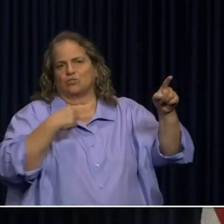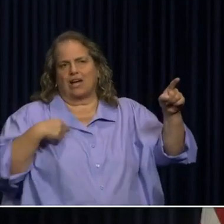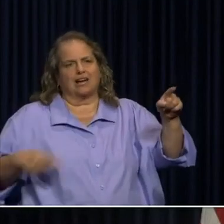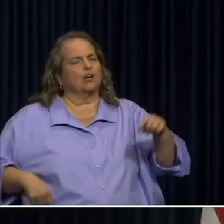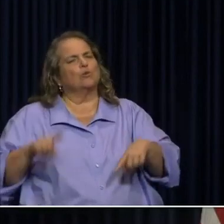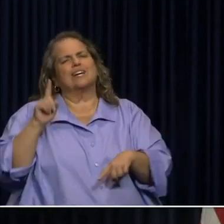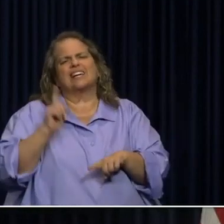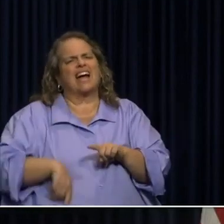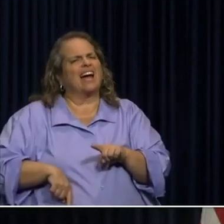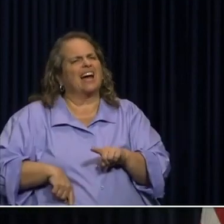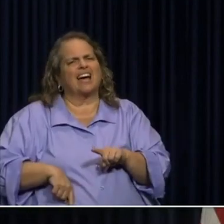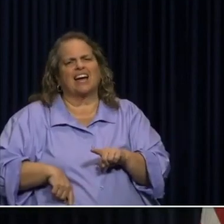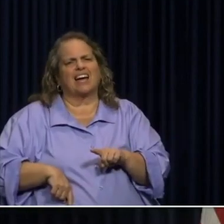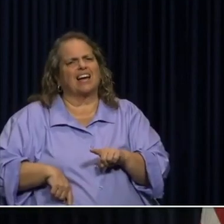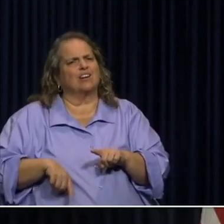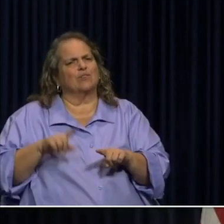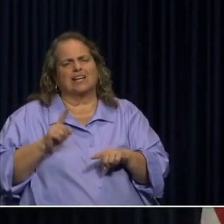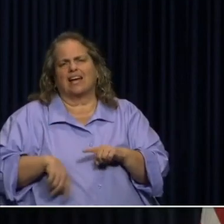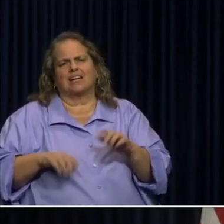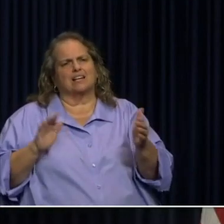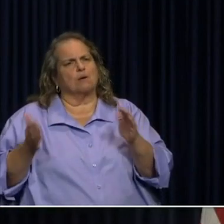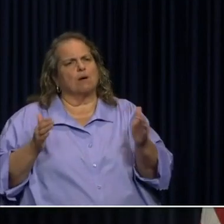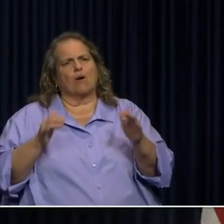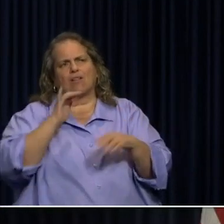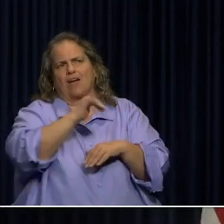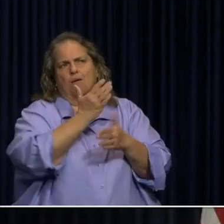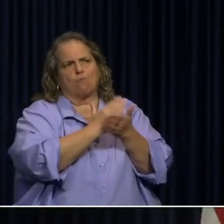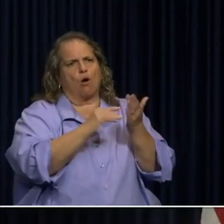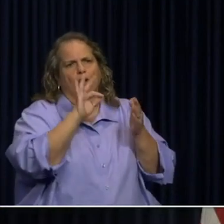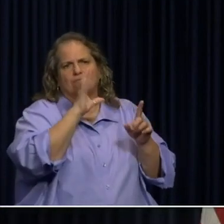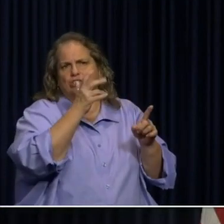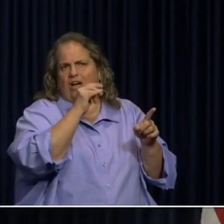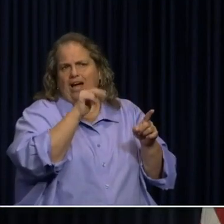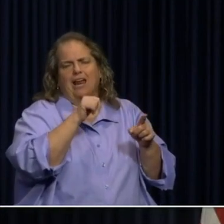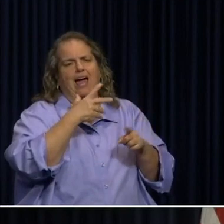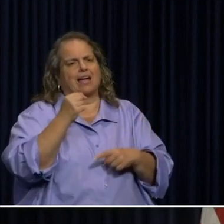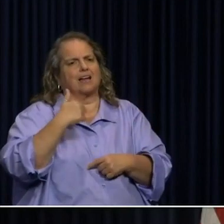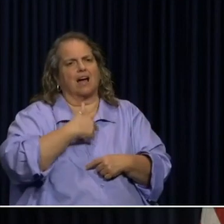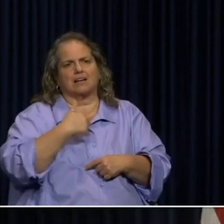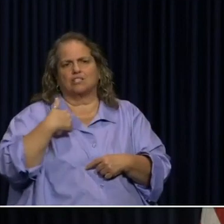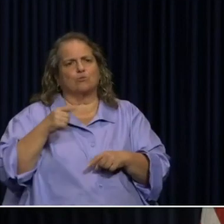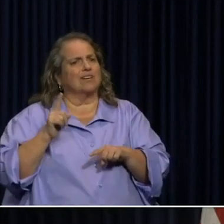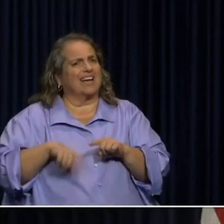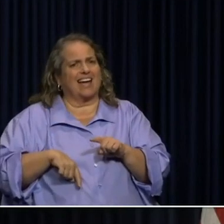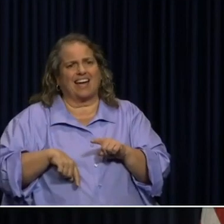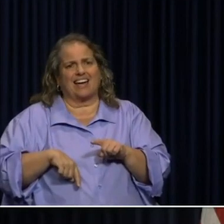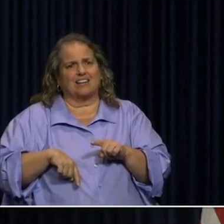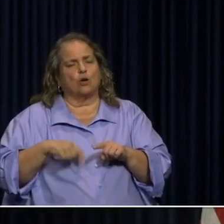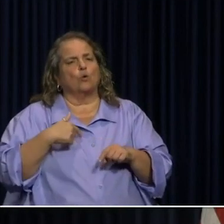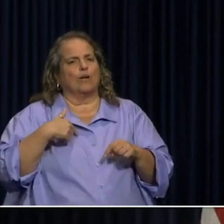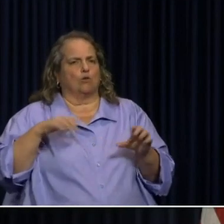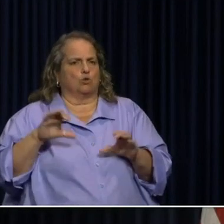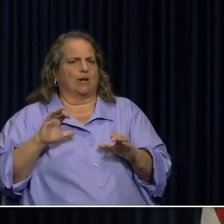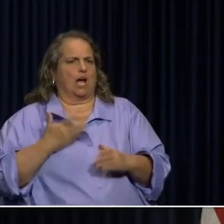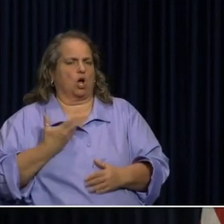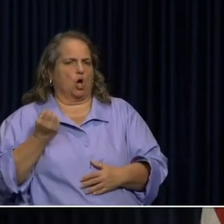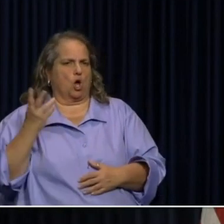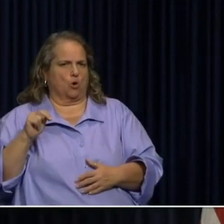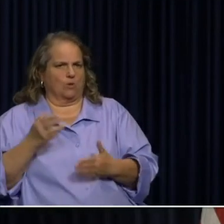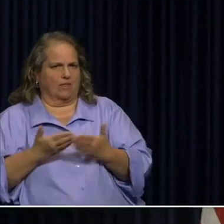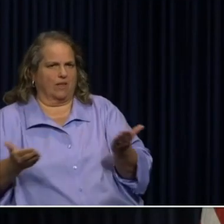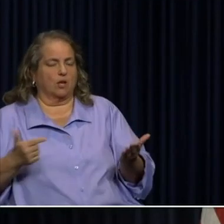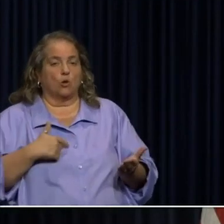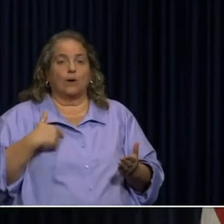between us and that part of China. We are doing our own thing. We are doing it